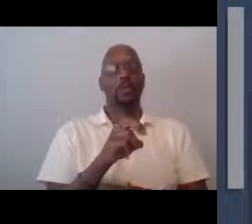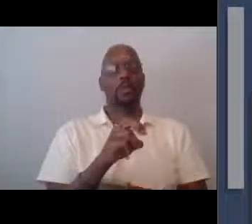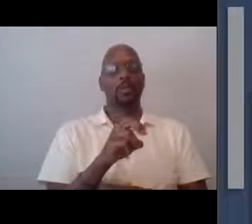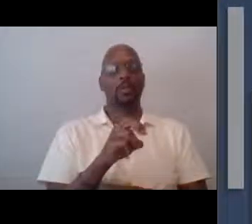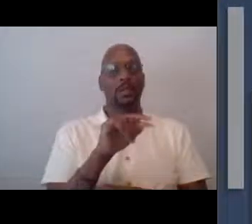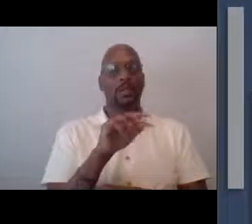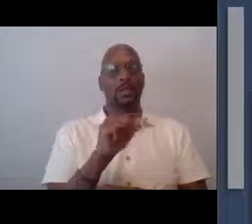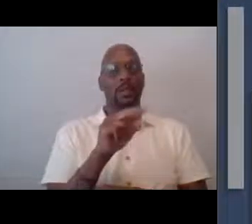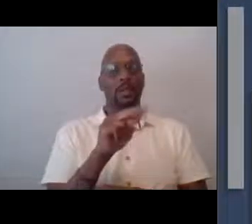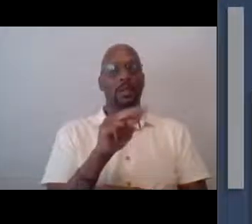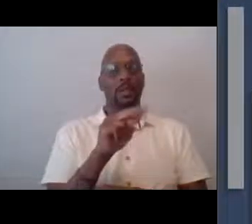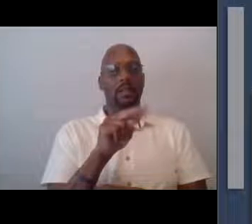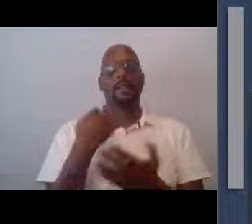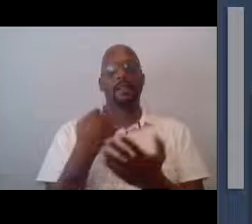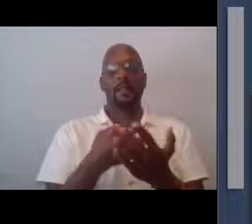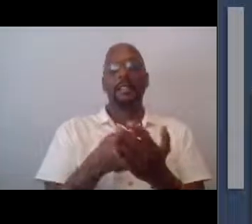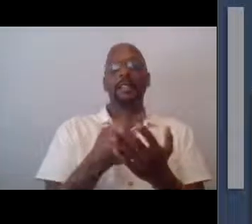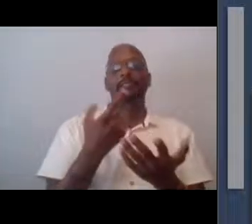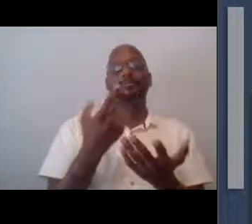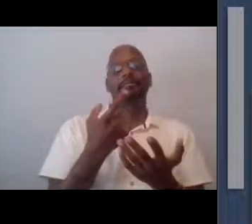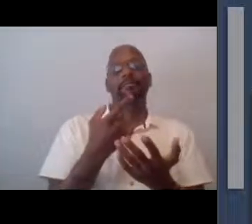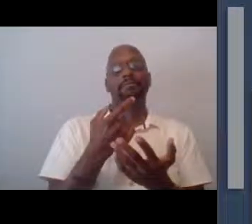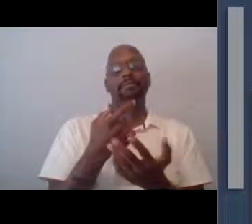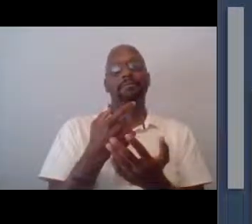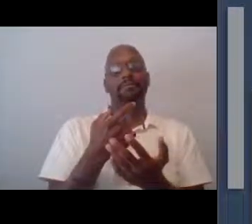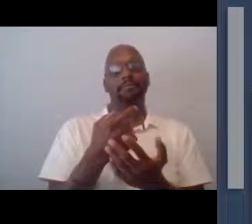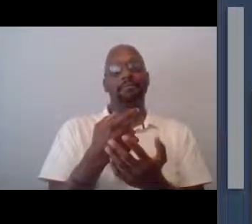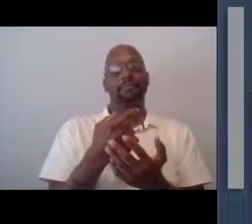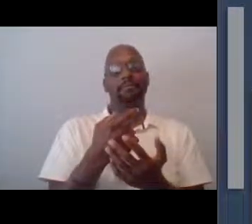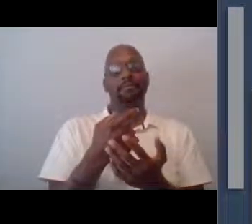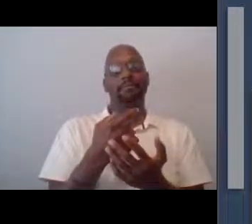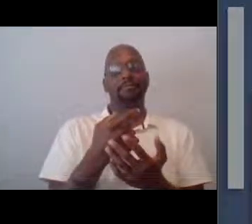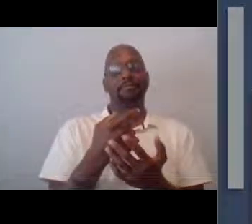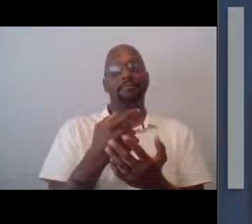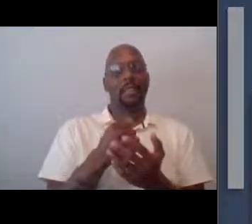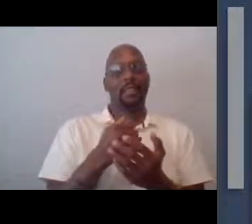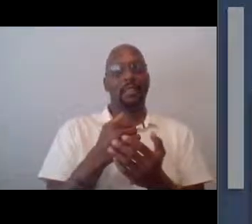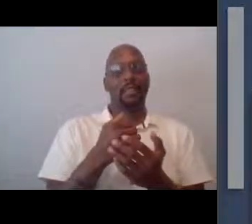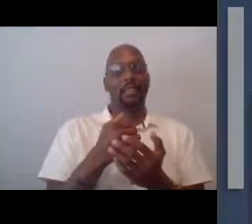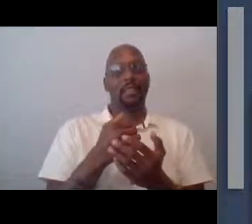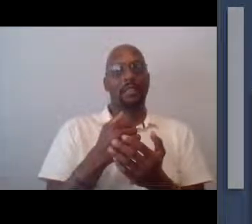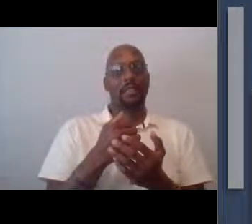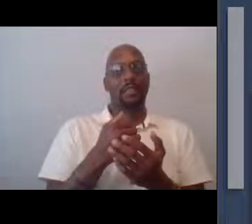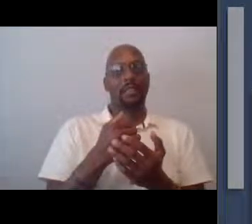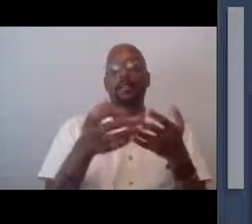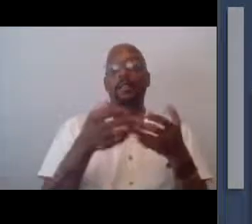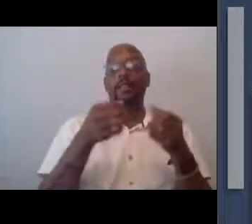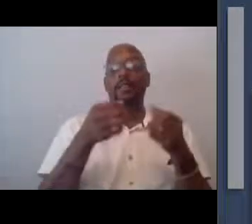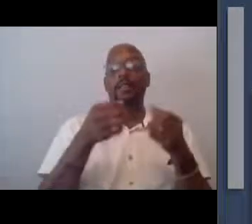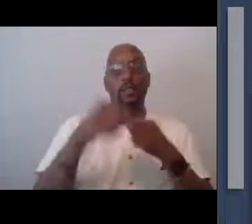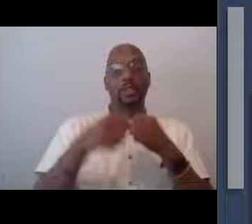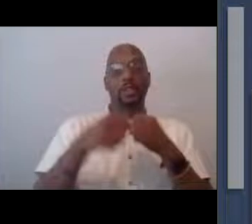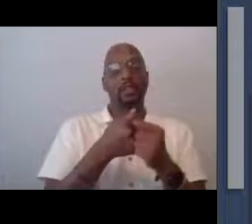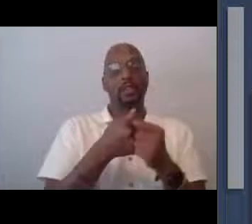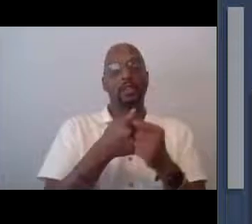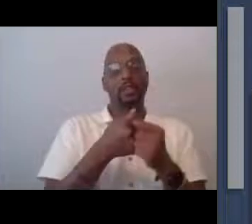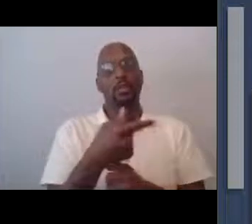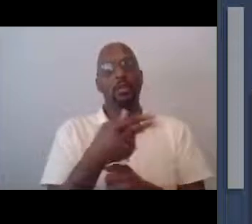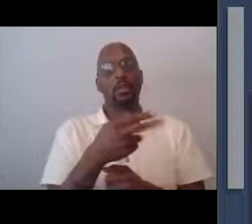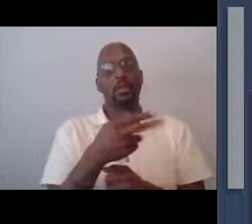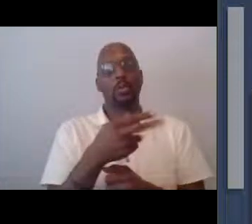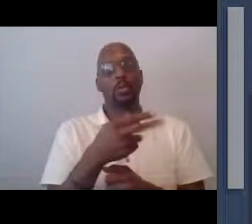December 16th, and hopefully we'll get the rest of the year during that time. A couple grants that have come out. We just got one. Wow, I get